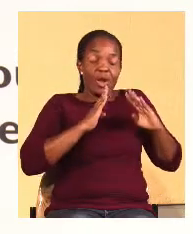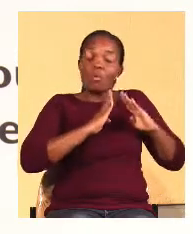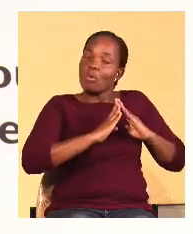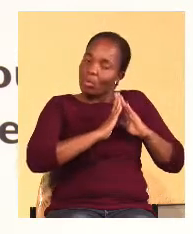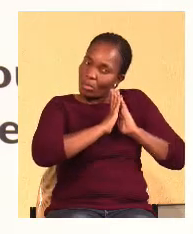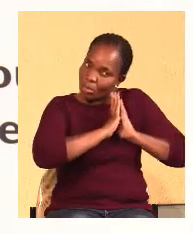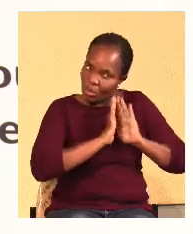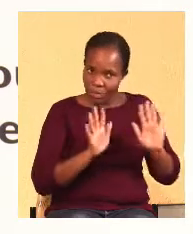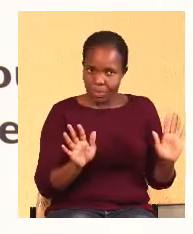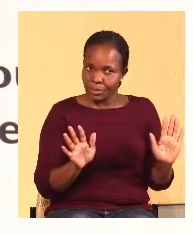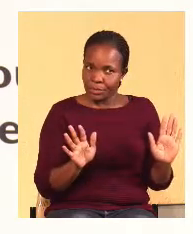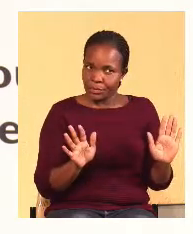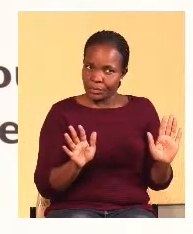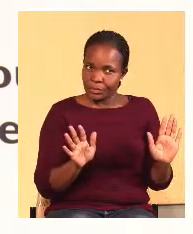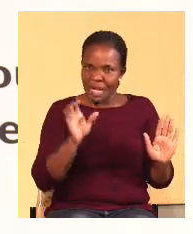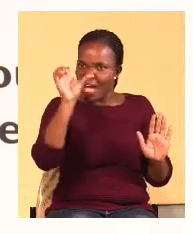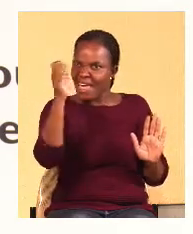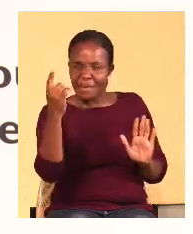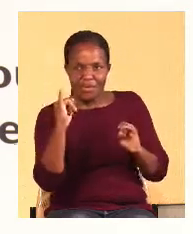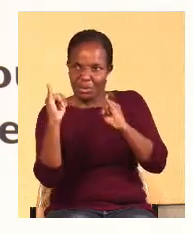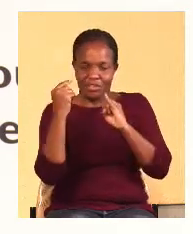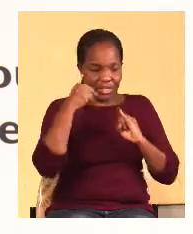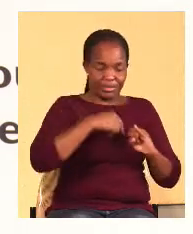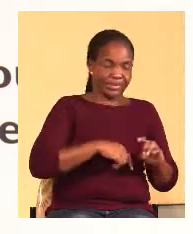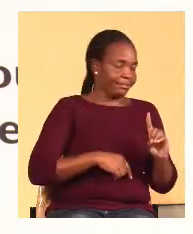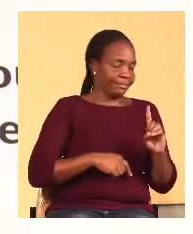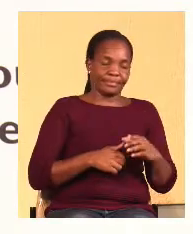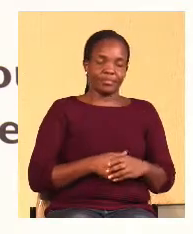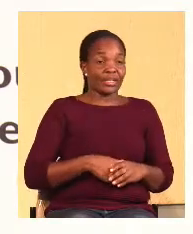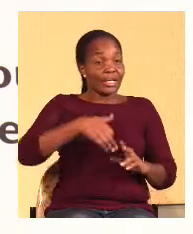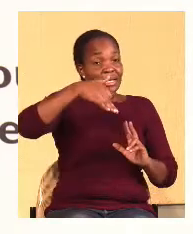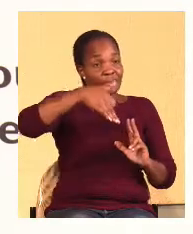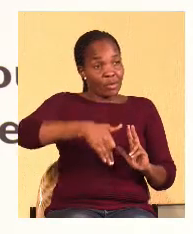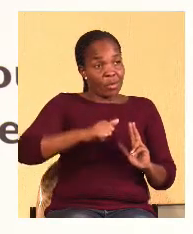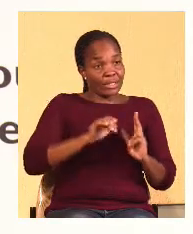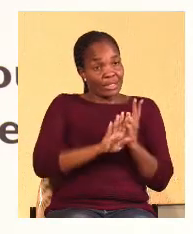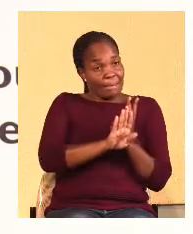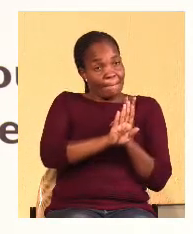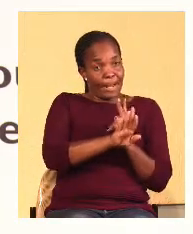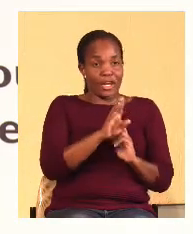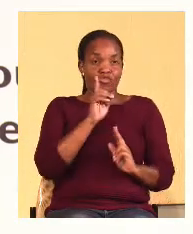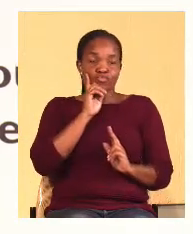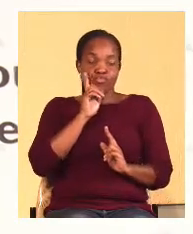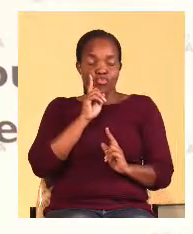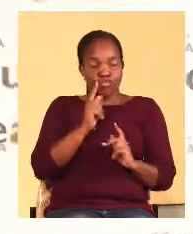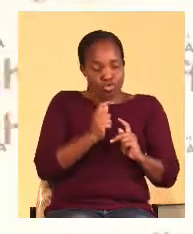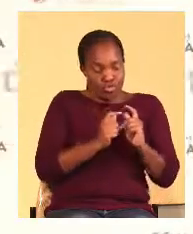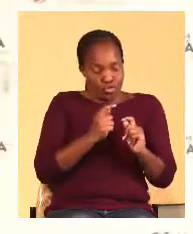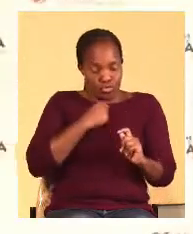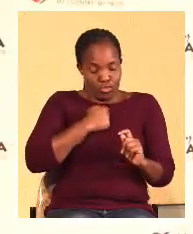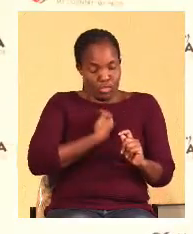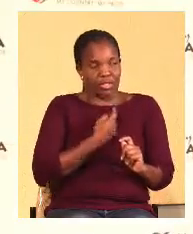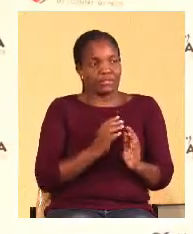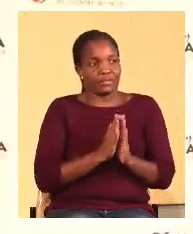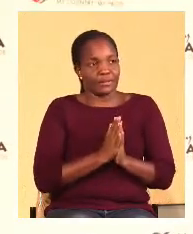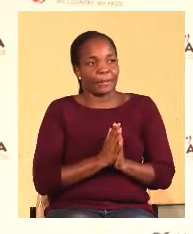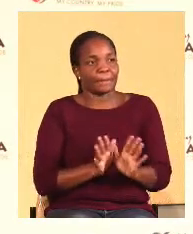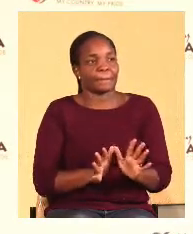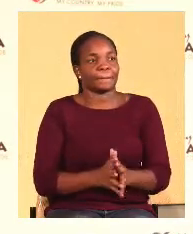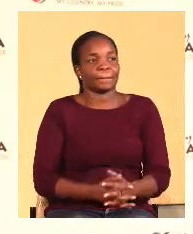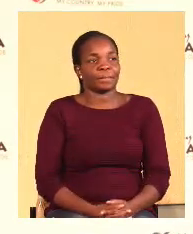rental arrangements and so forth. So Namibia, please be safe and take care of yourself. Thank you very much. I would like